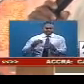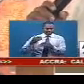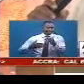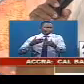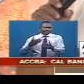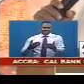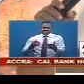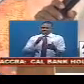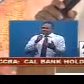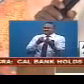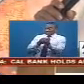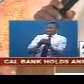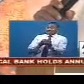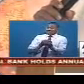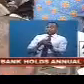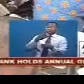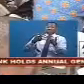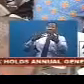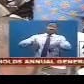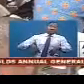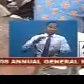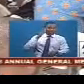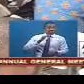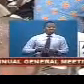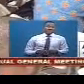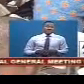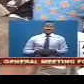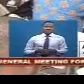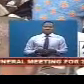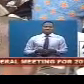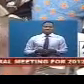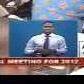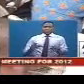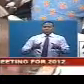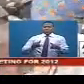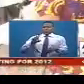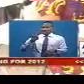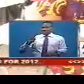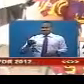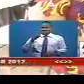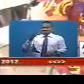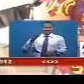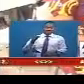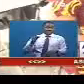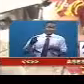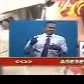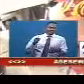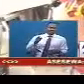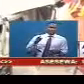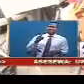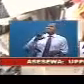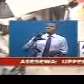strides made are not sustained and consolidated. The Director General of the Ghana AIDS Commission, Dr. Angela L. Adaz, said